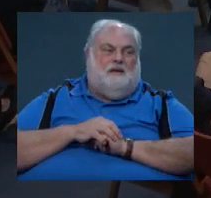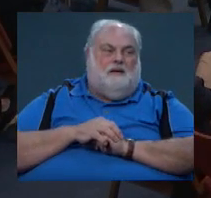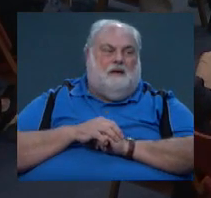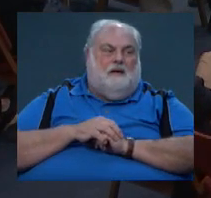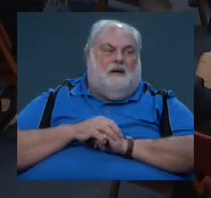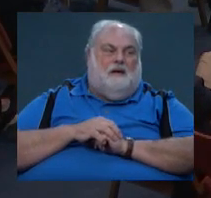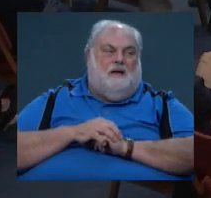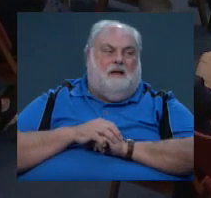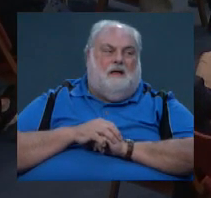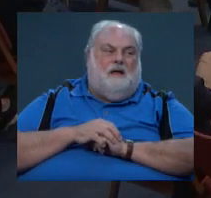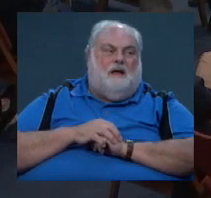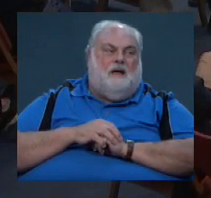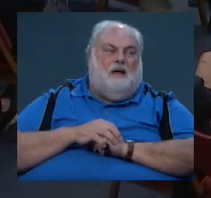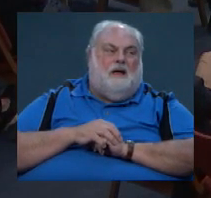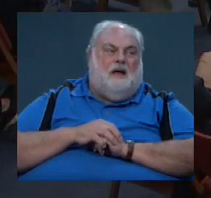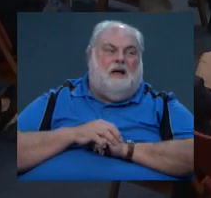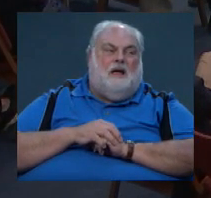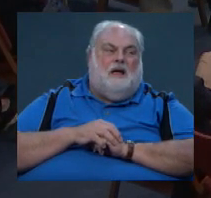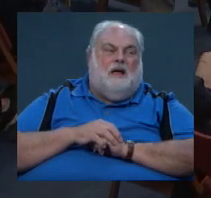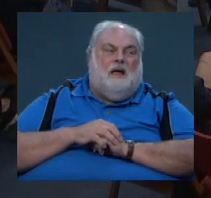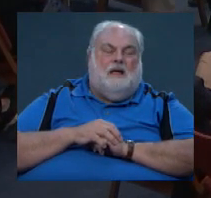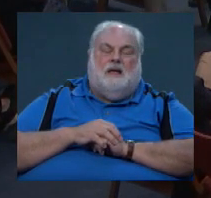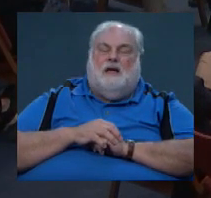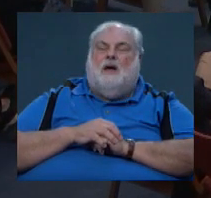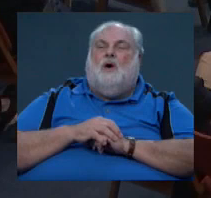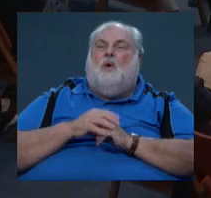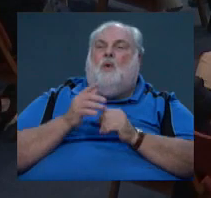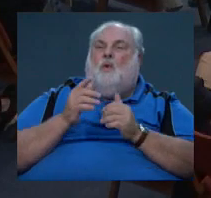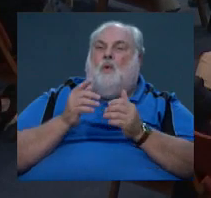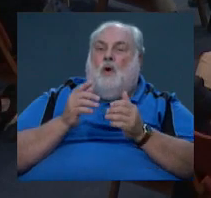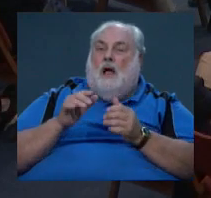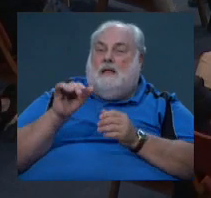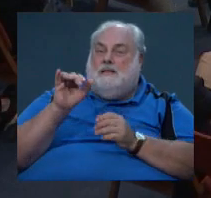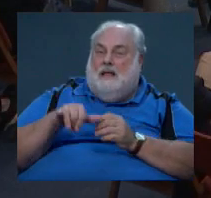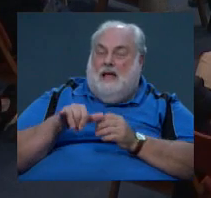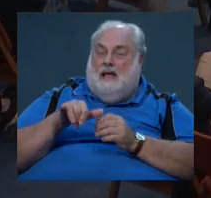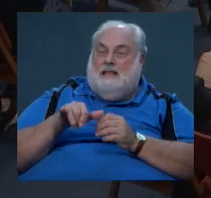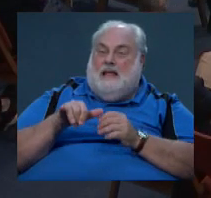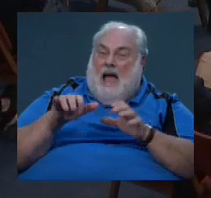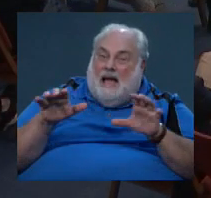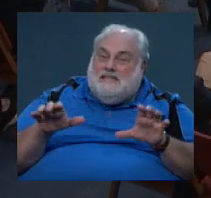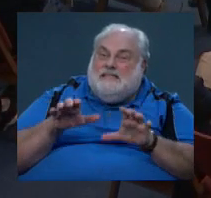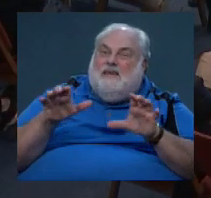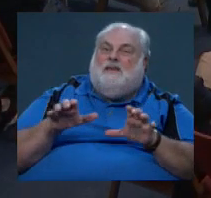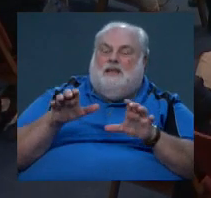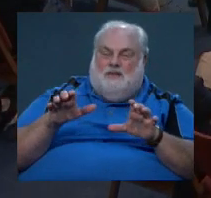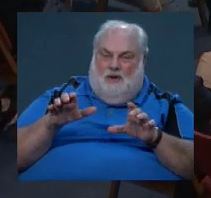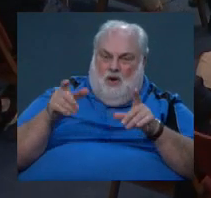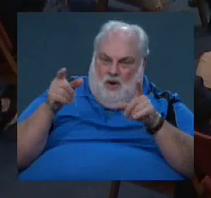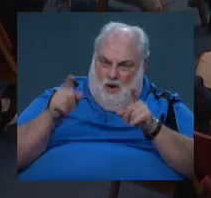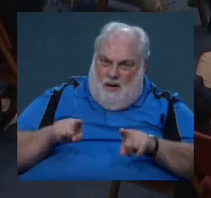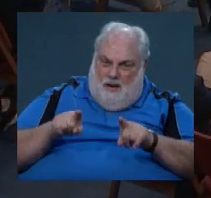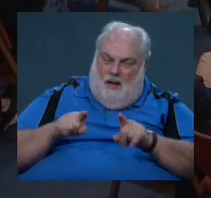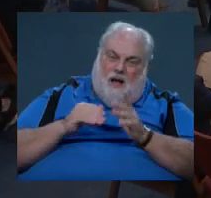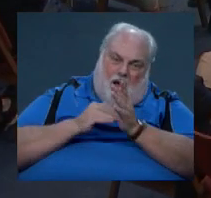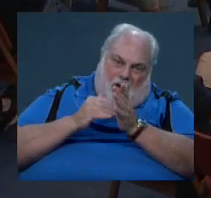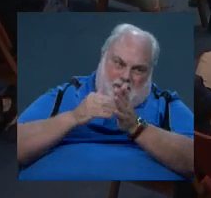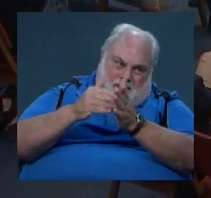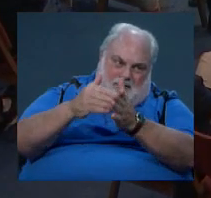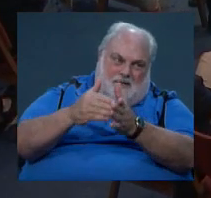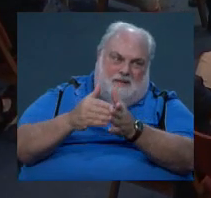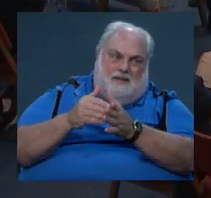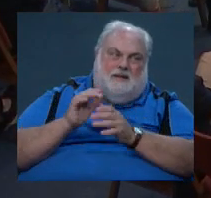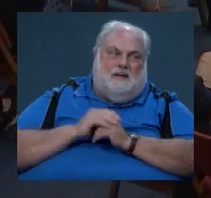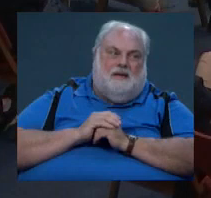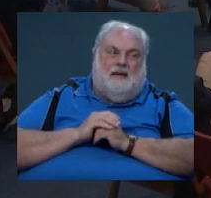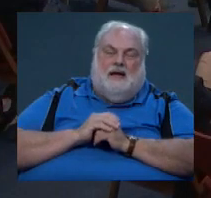you. Whatever is going on, I mean, those type of activities are going on pretty constantly.